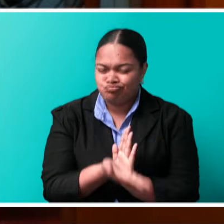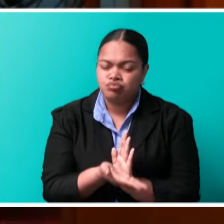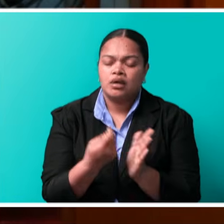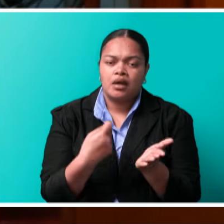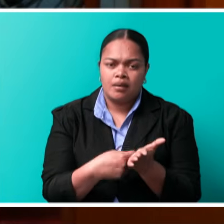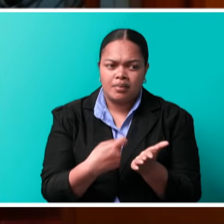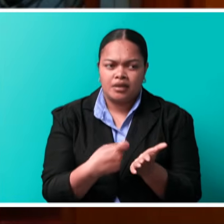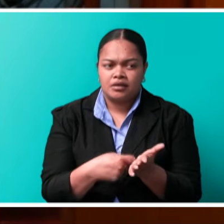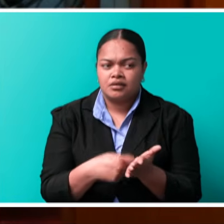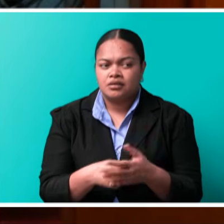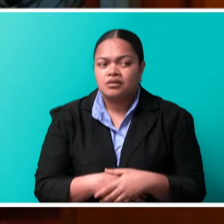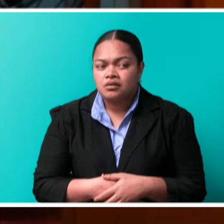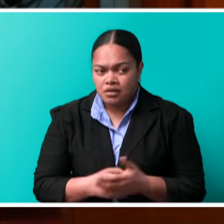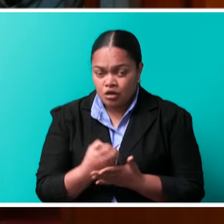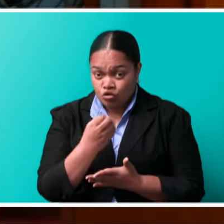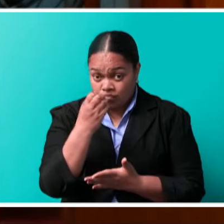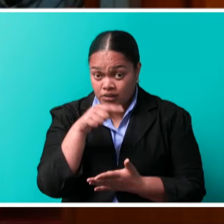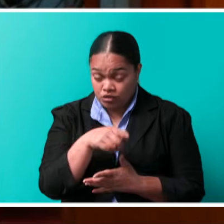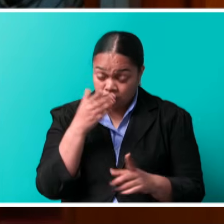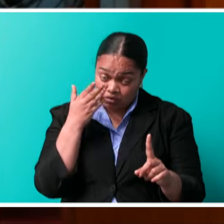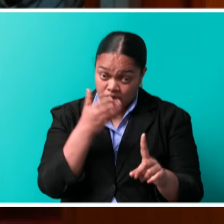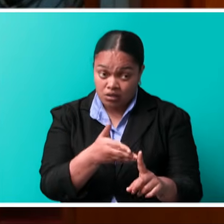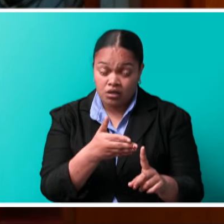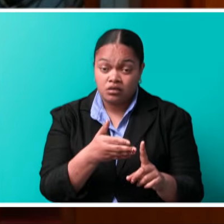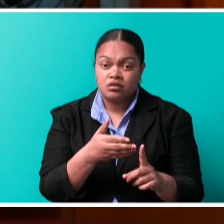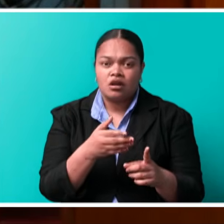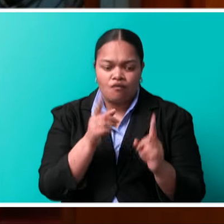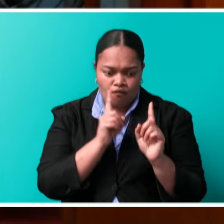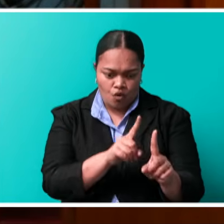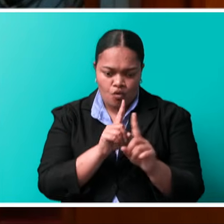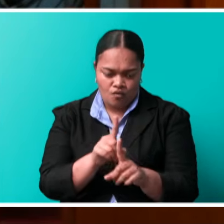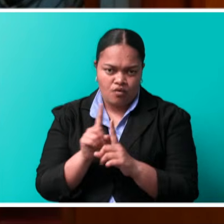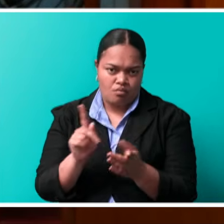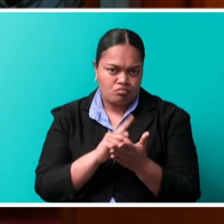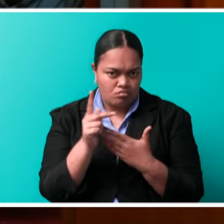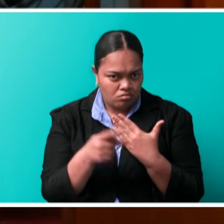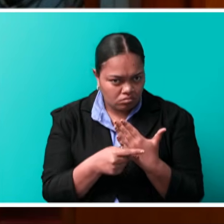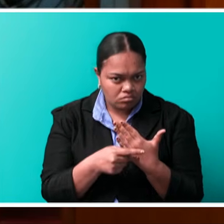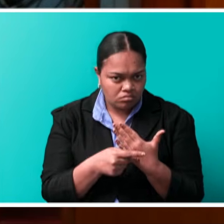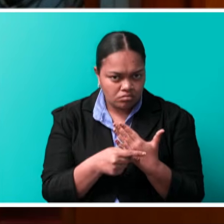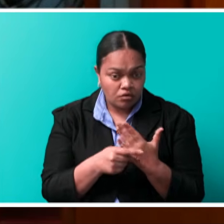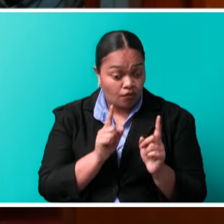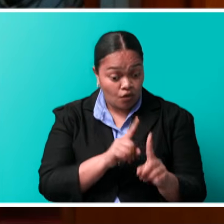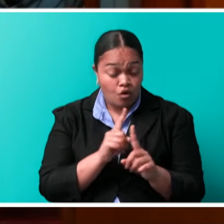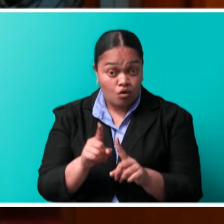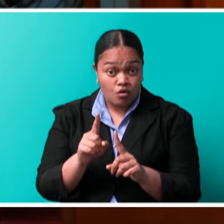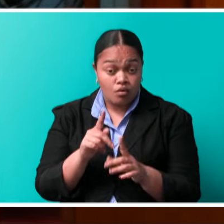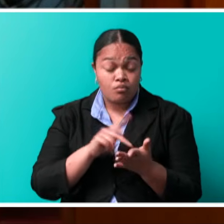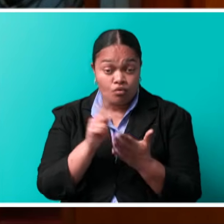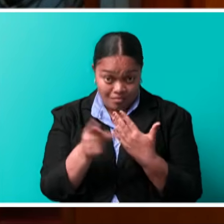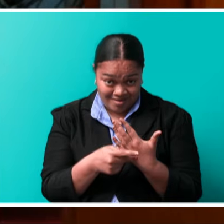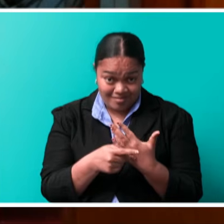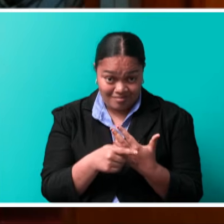public resources are directed towards programs that generate sustainable economic